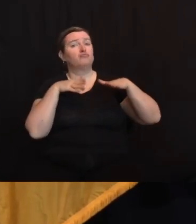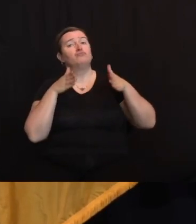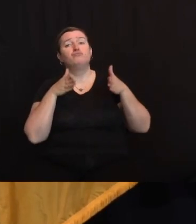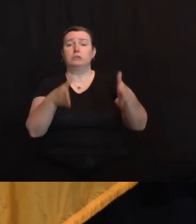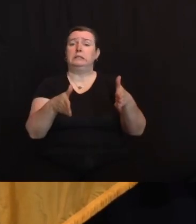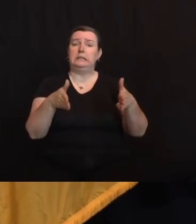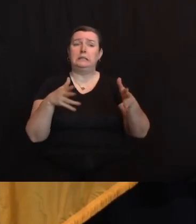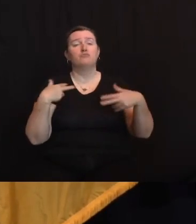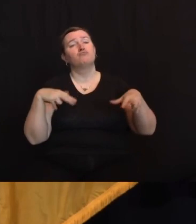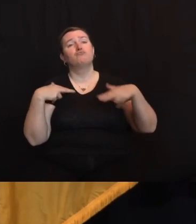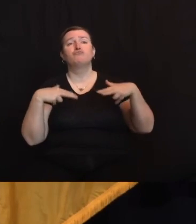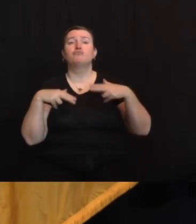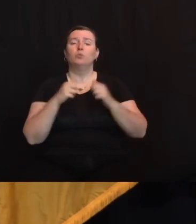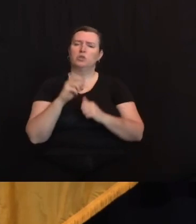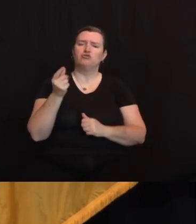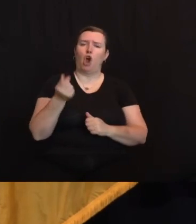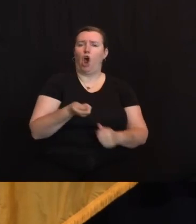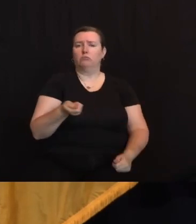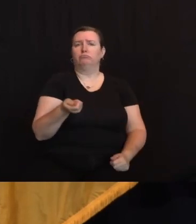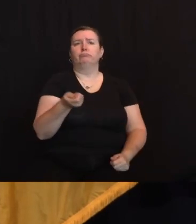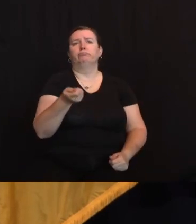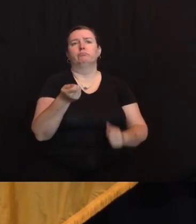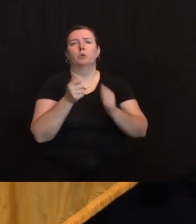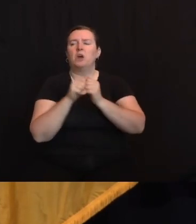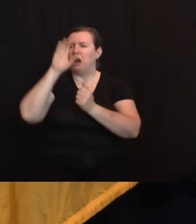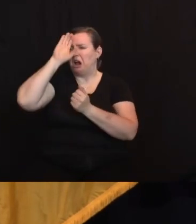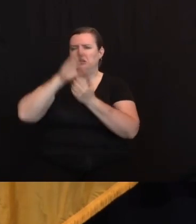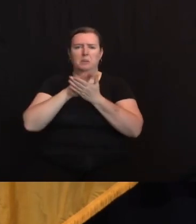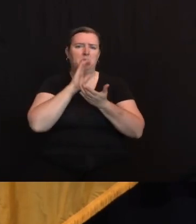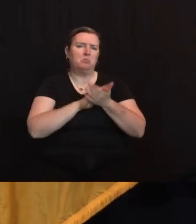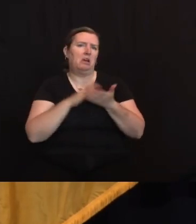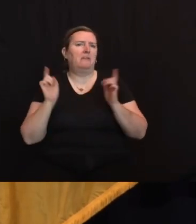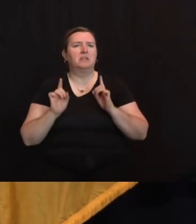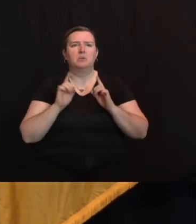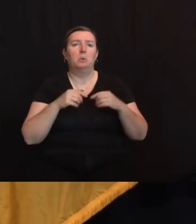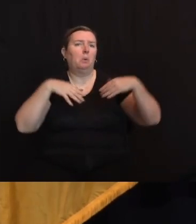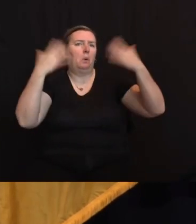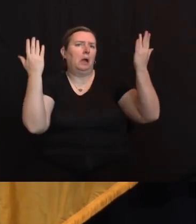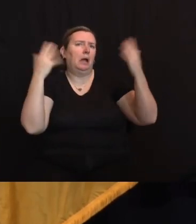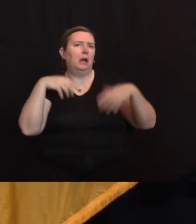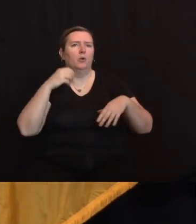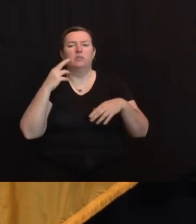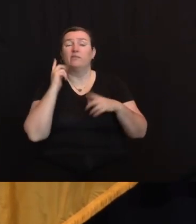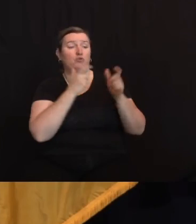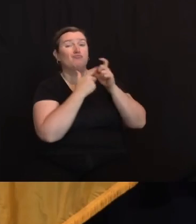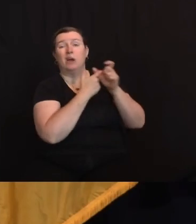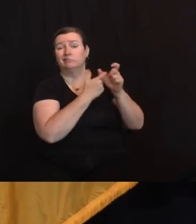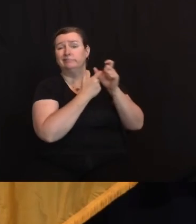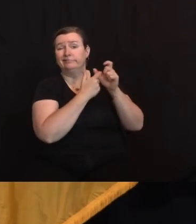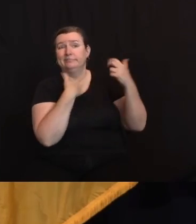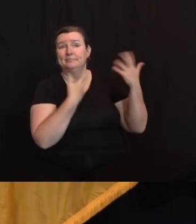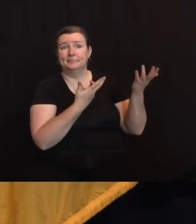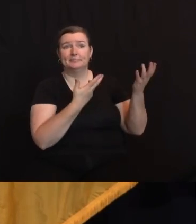walking your dog, or you're with your husband or wife, or you're out for a run and you're on a